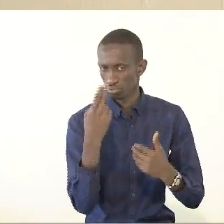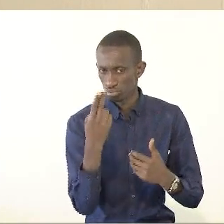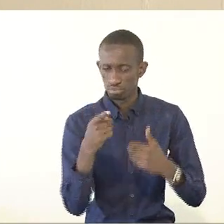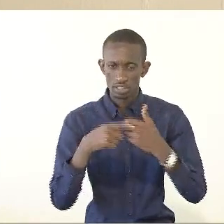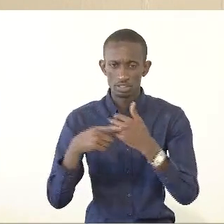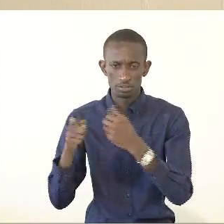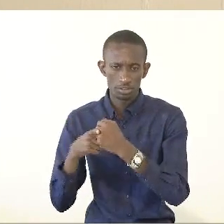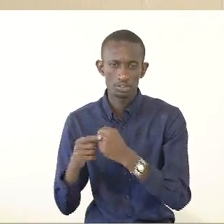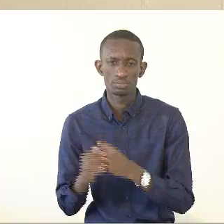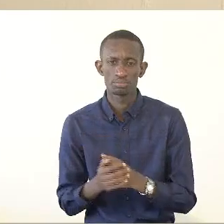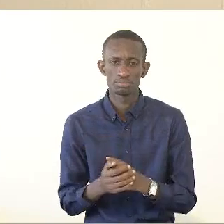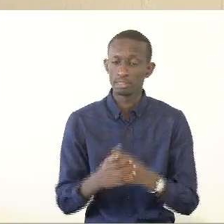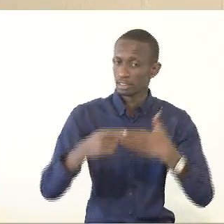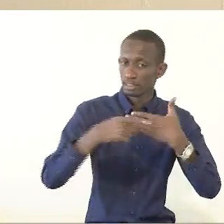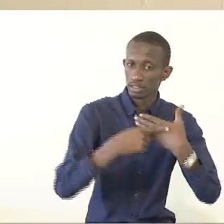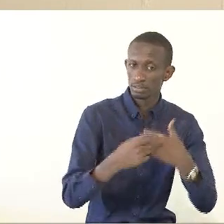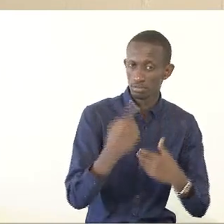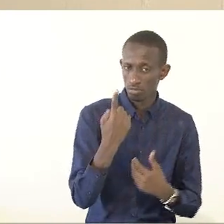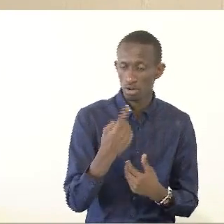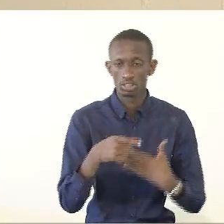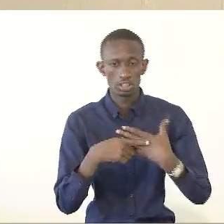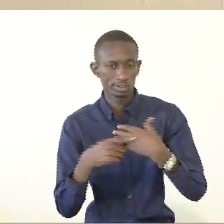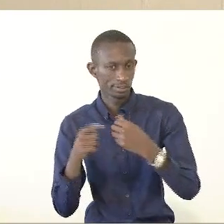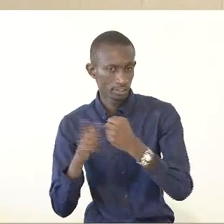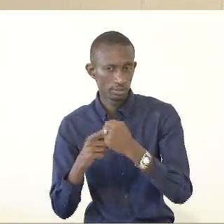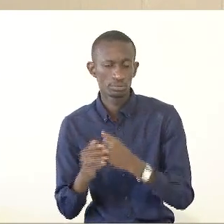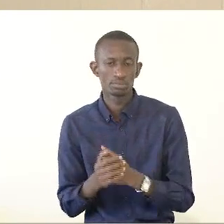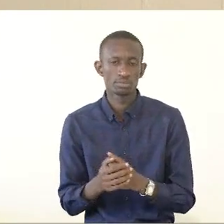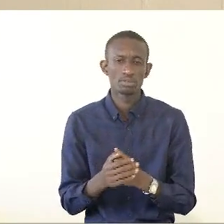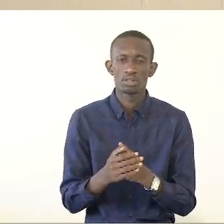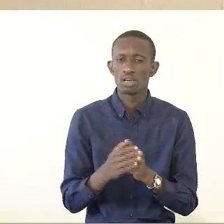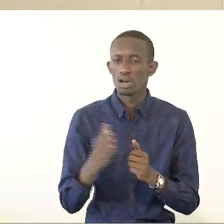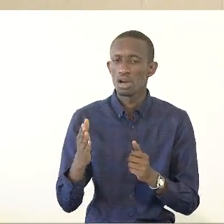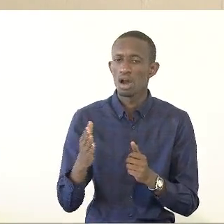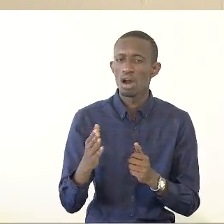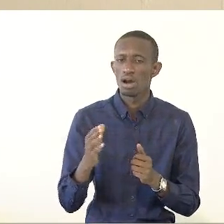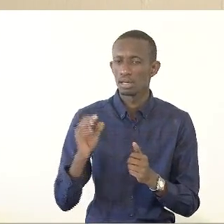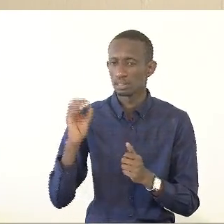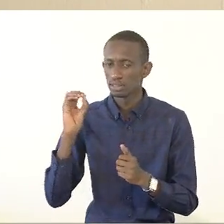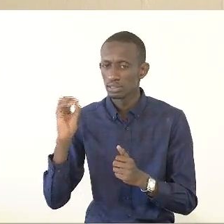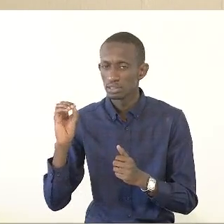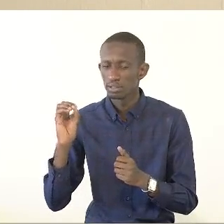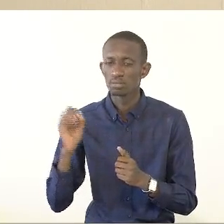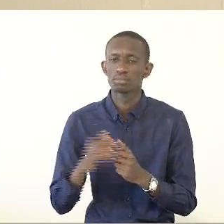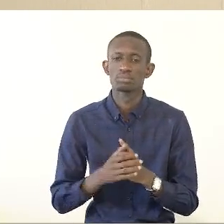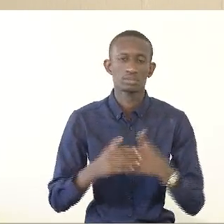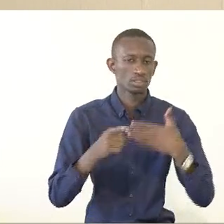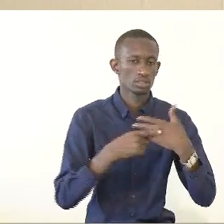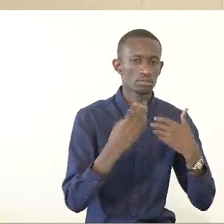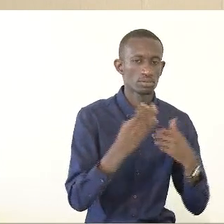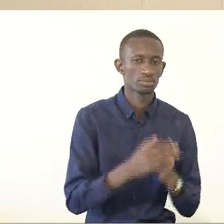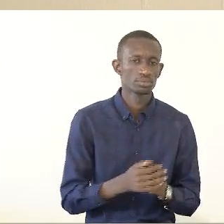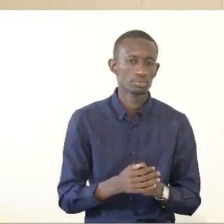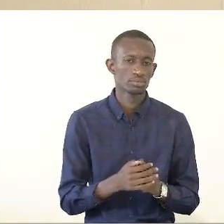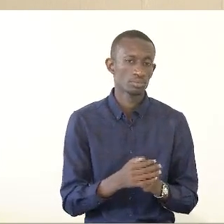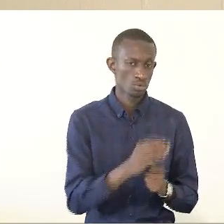have negative 1 and negative 6. Here you have 0 and a negative 4. Here you have 1